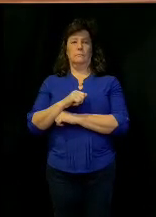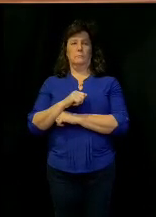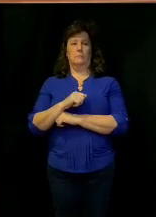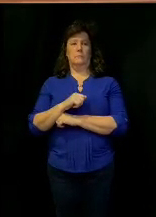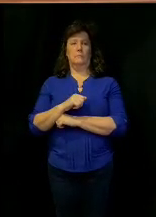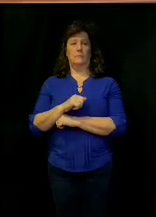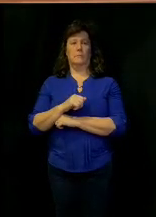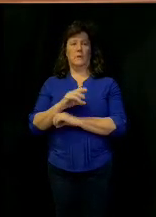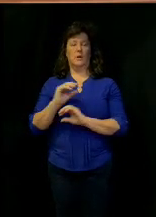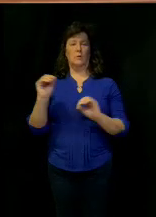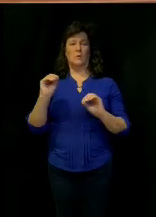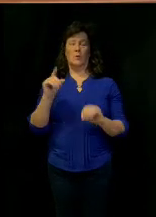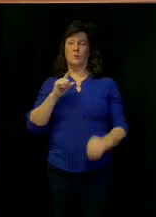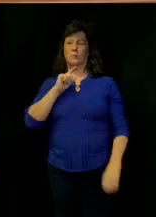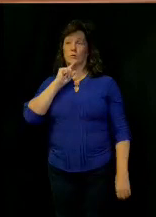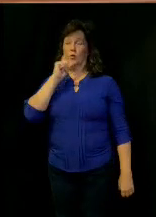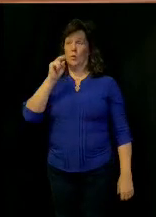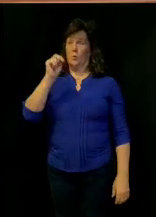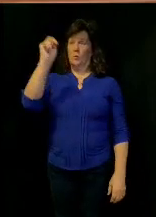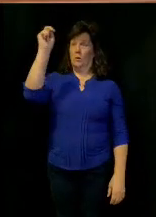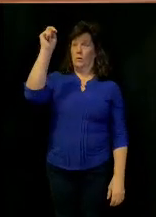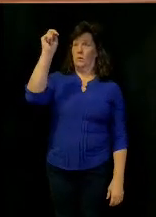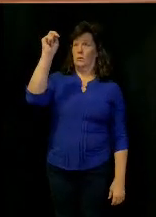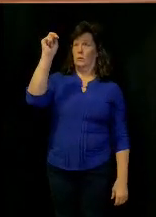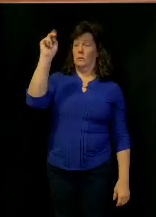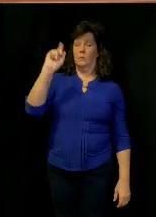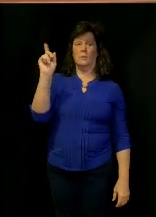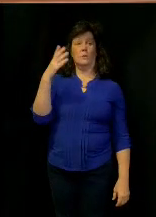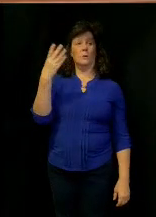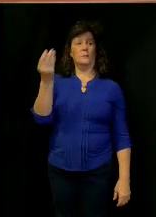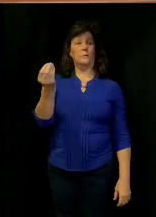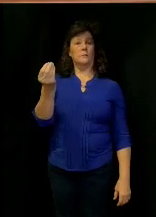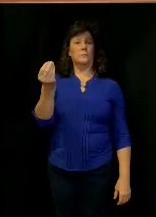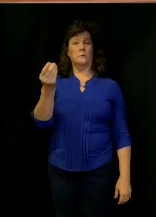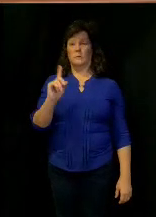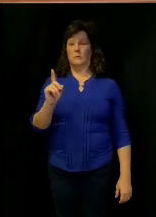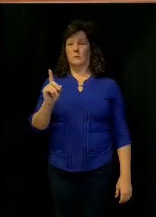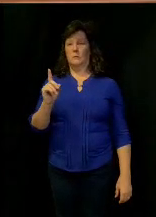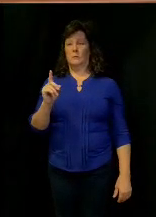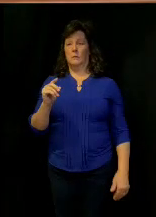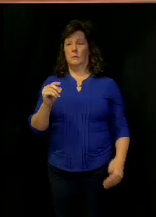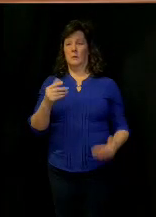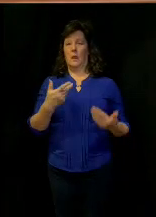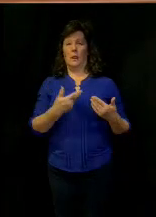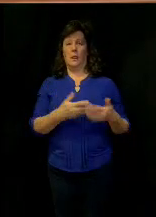If there's no true north, where are we going? You're lost.